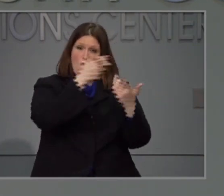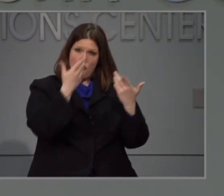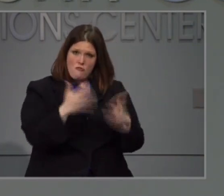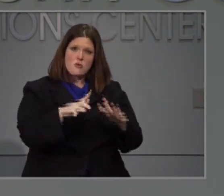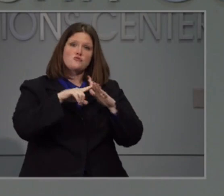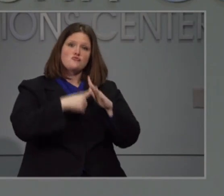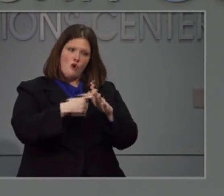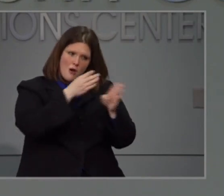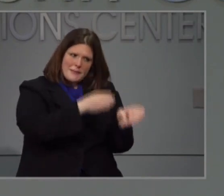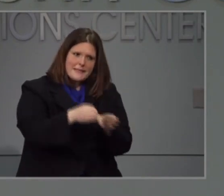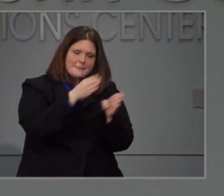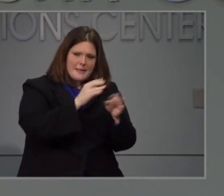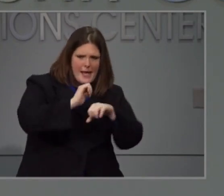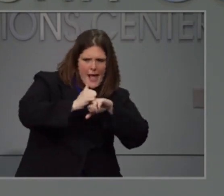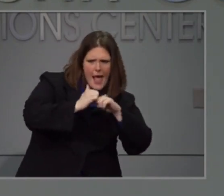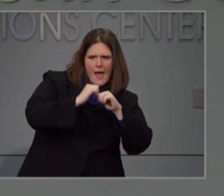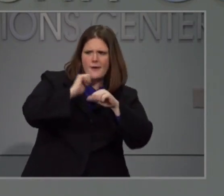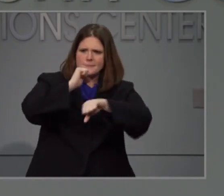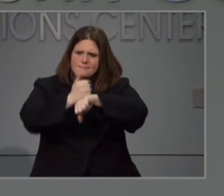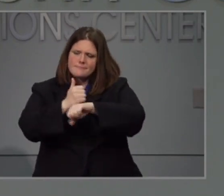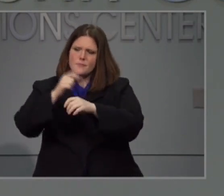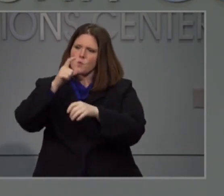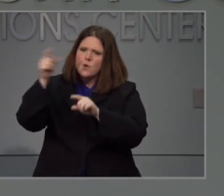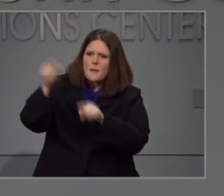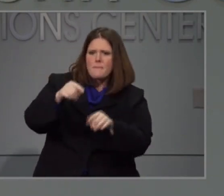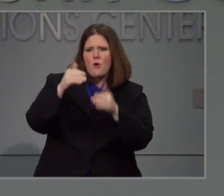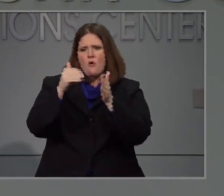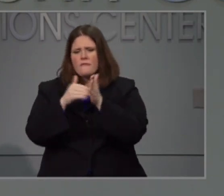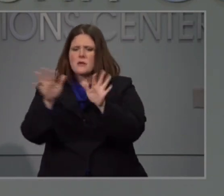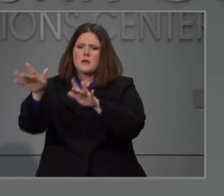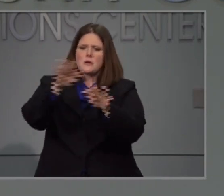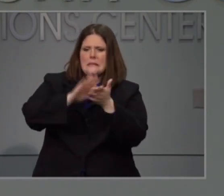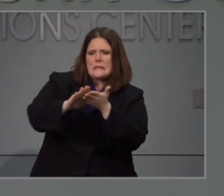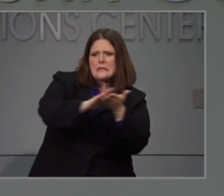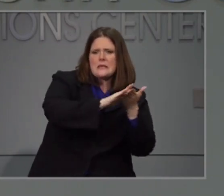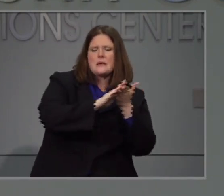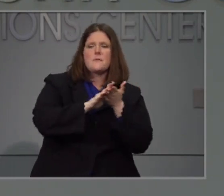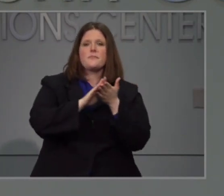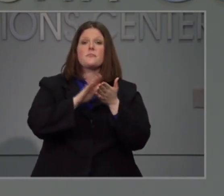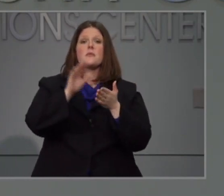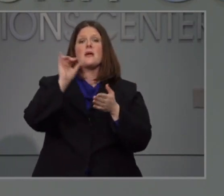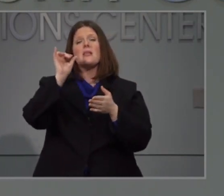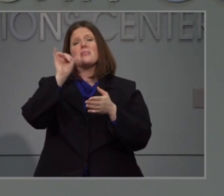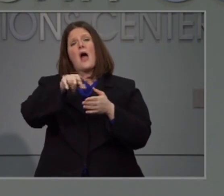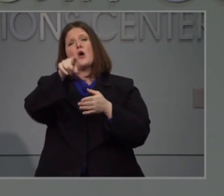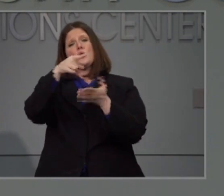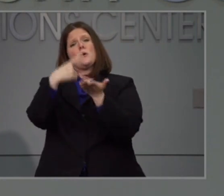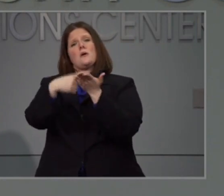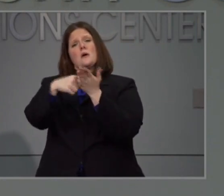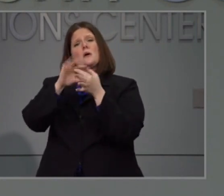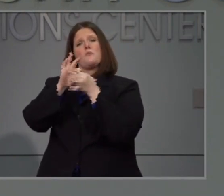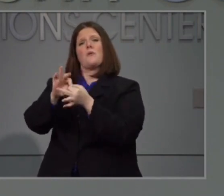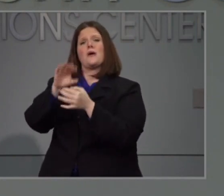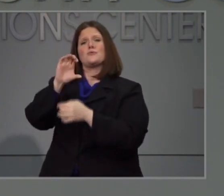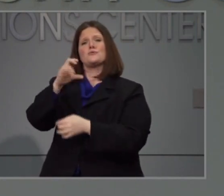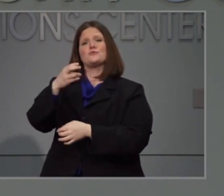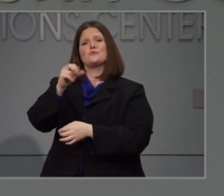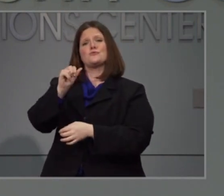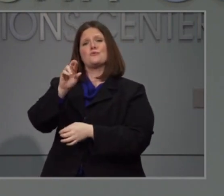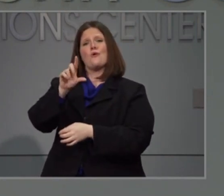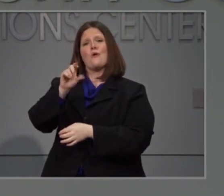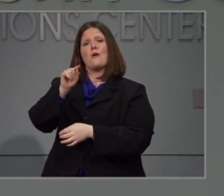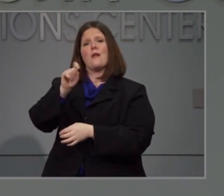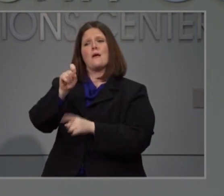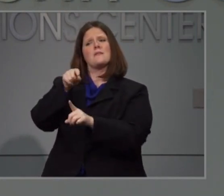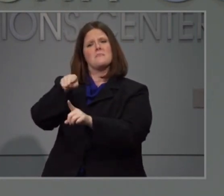happen. These offices, most all of these offices that you may be talking about in Charlotte, could have people in